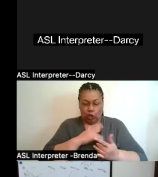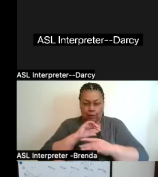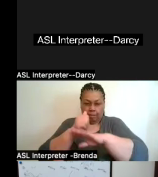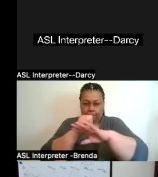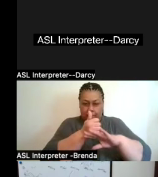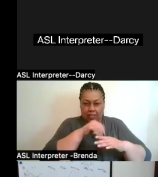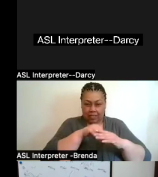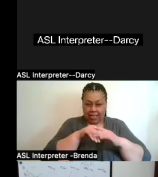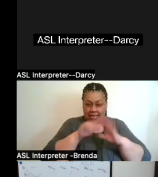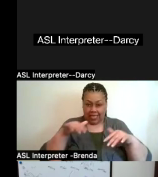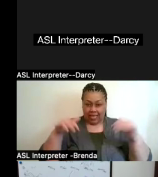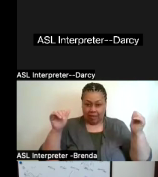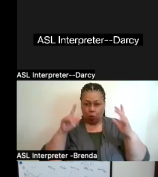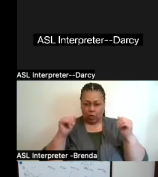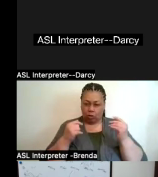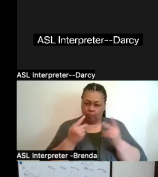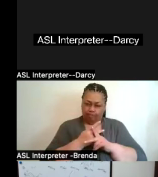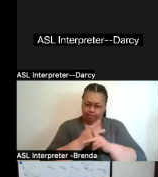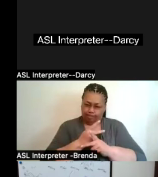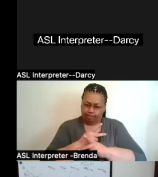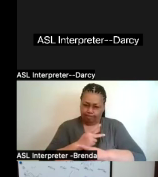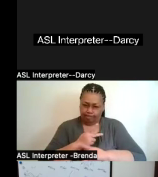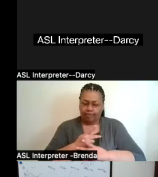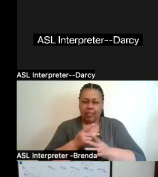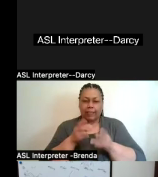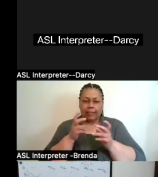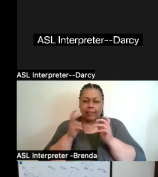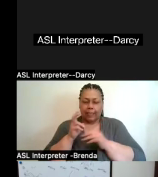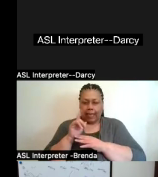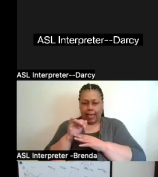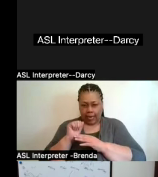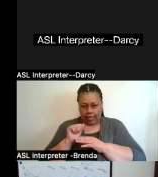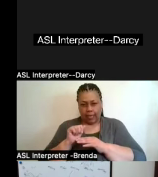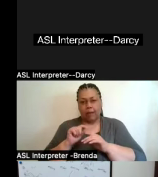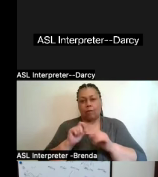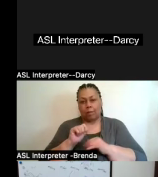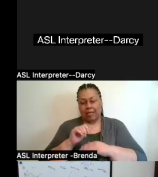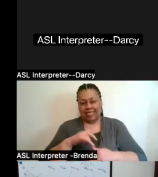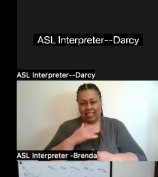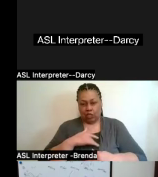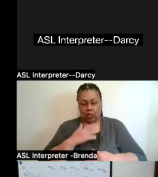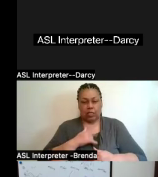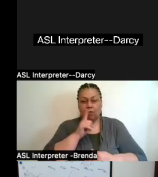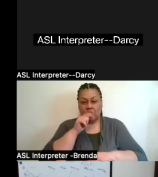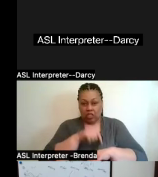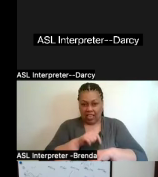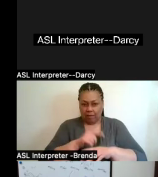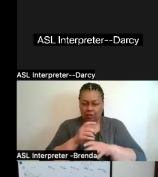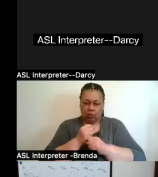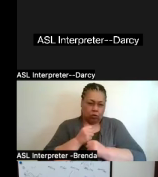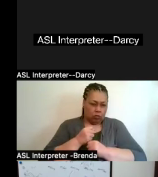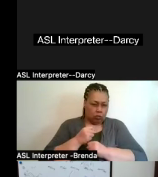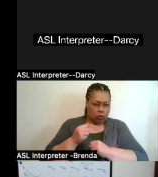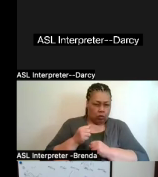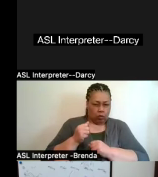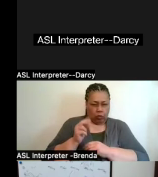to look into doing this, you know, getting data back from their sensors in real time and whether it could be used for like monitoring